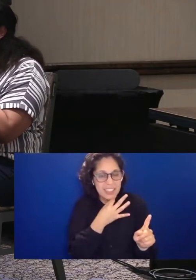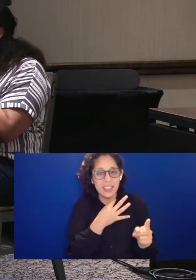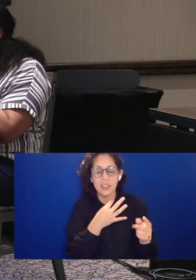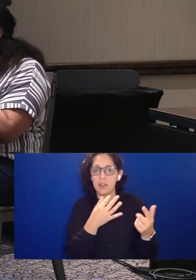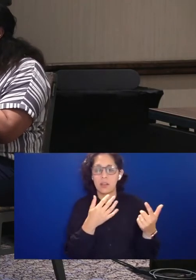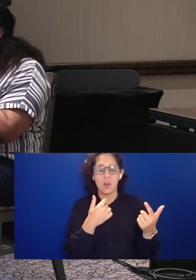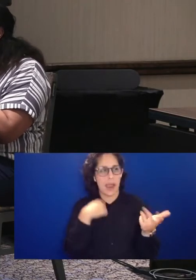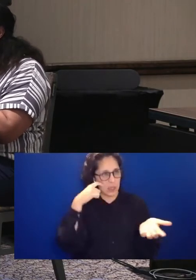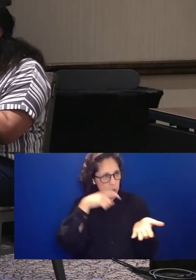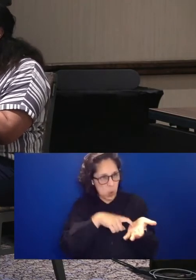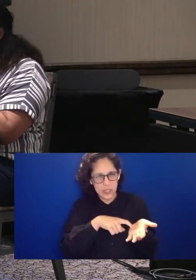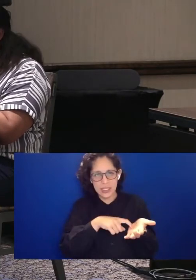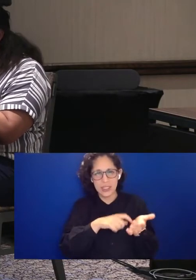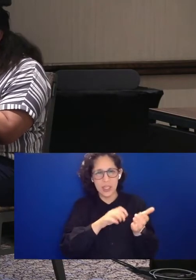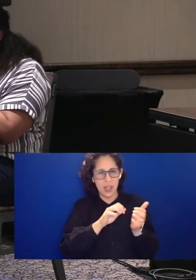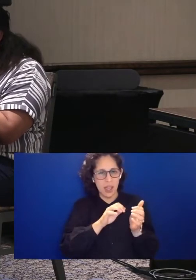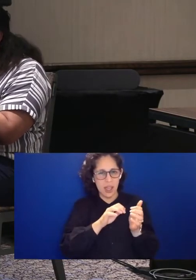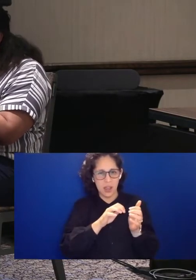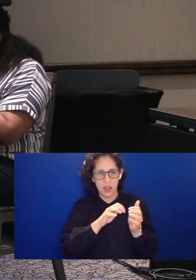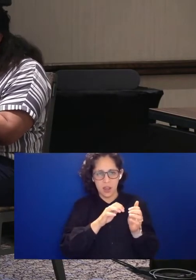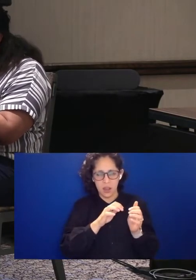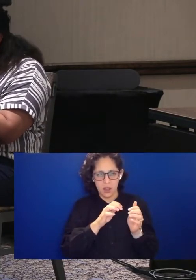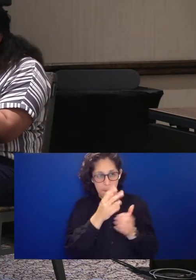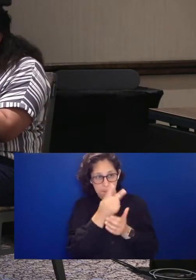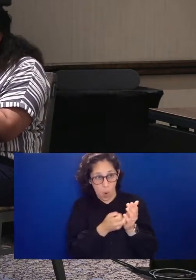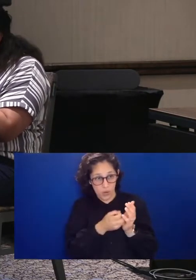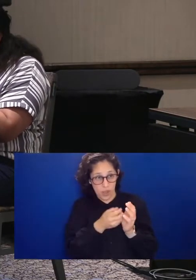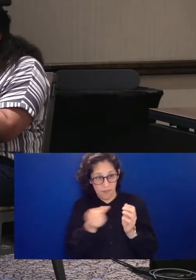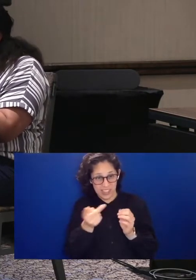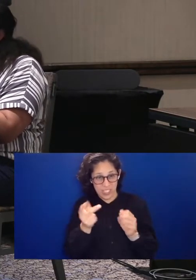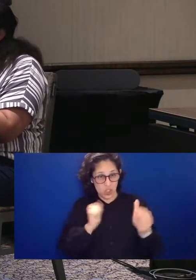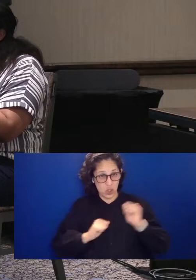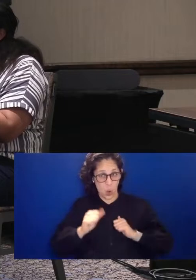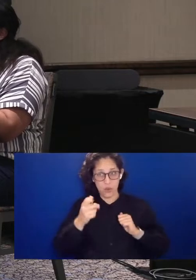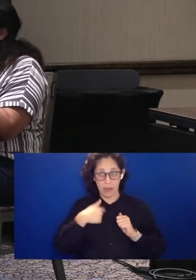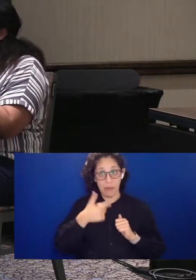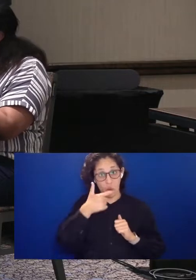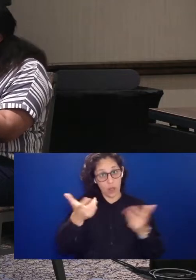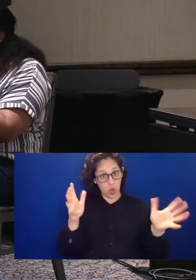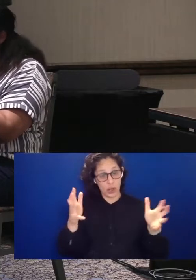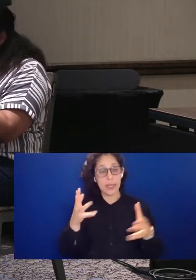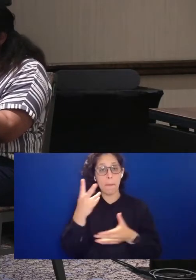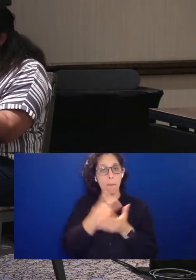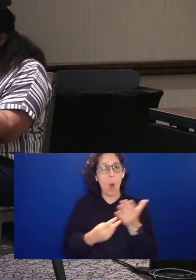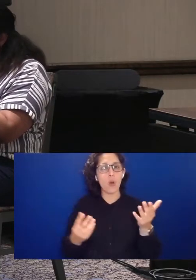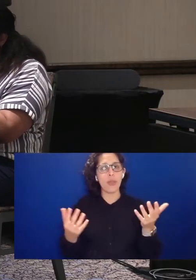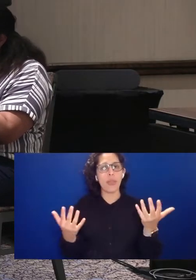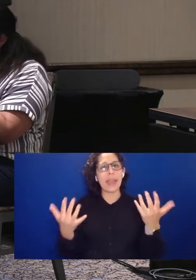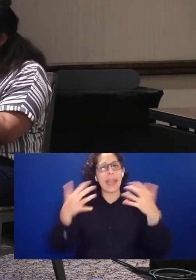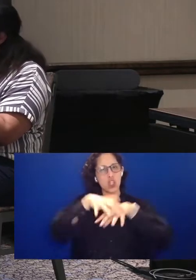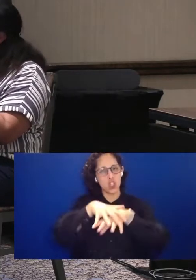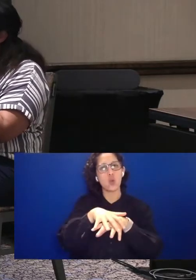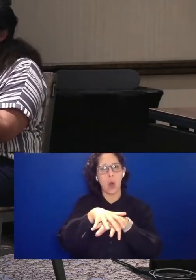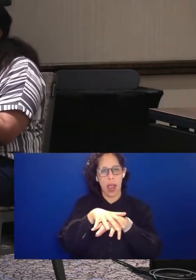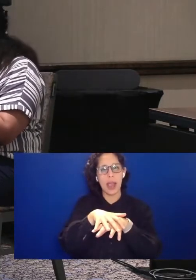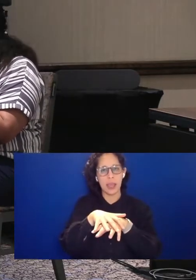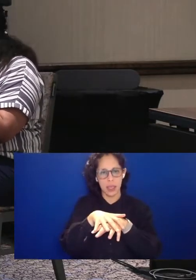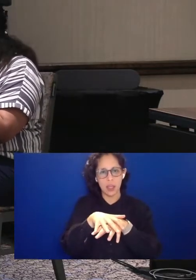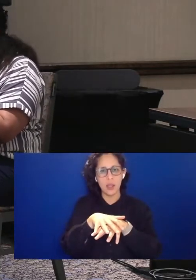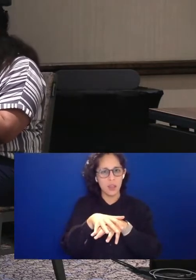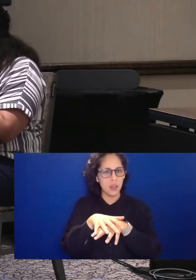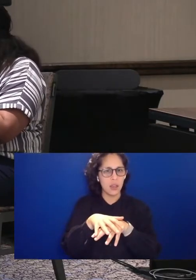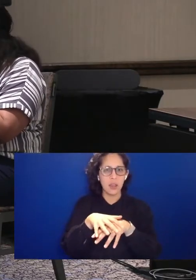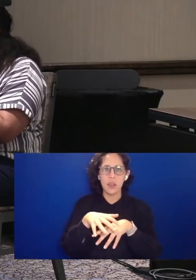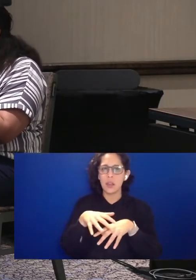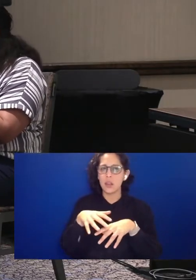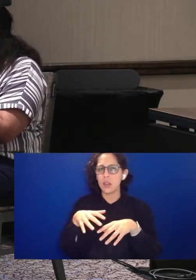notice having seen both of these shows that they both intertwine the physical and the ephemeral and the analog